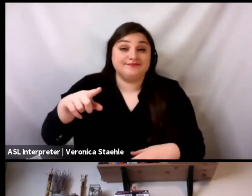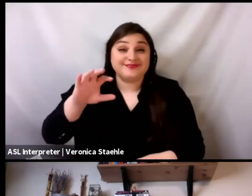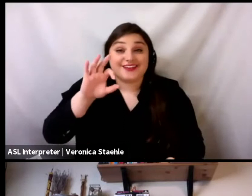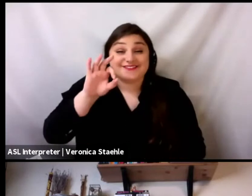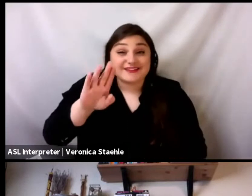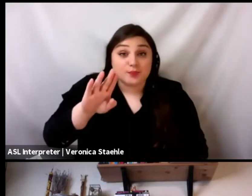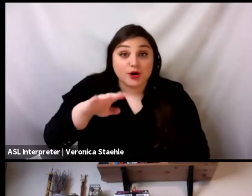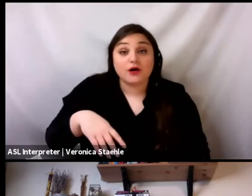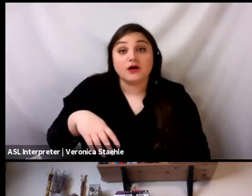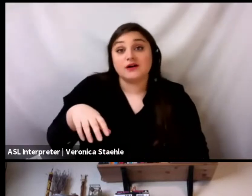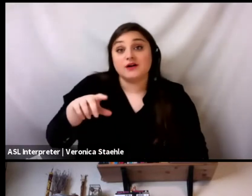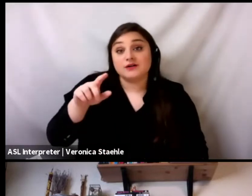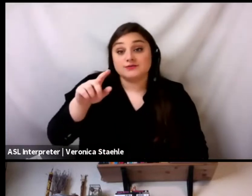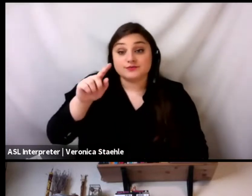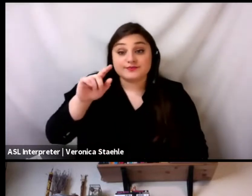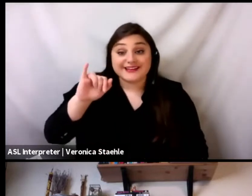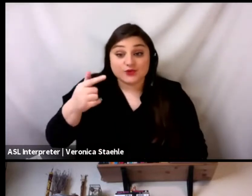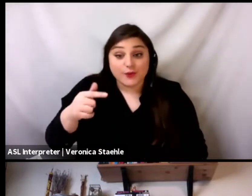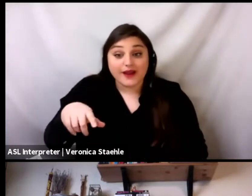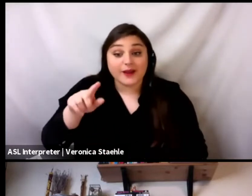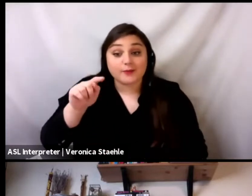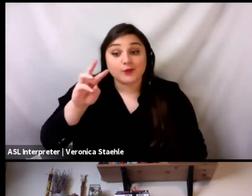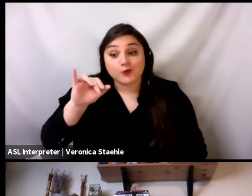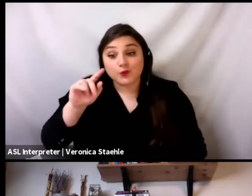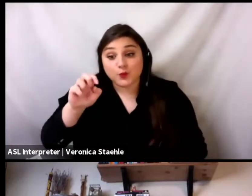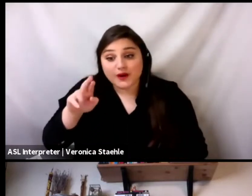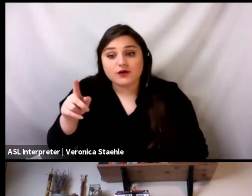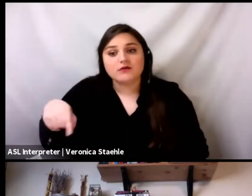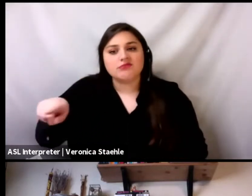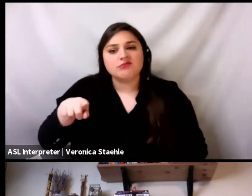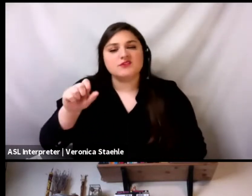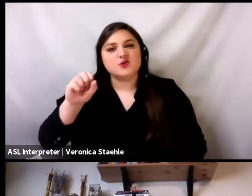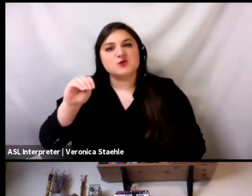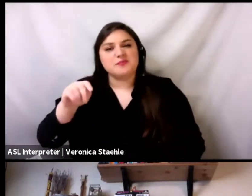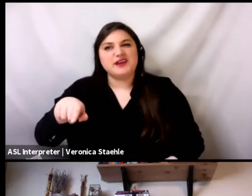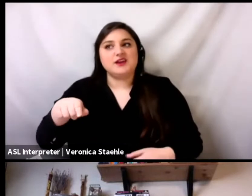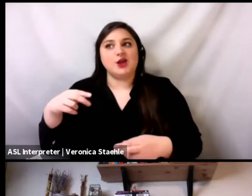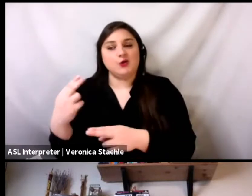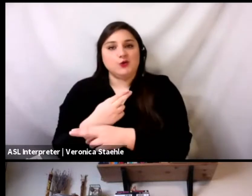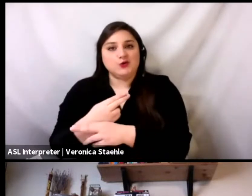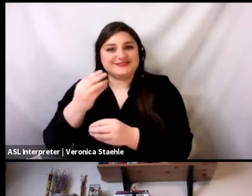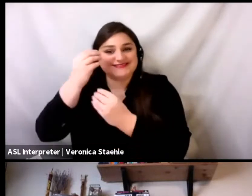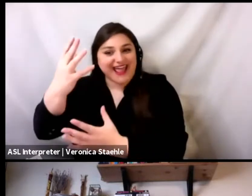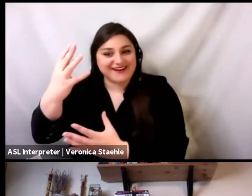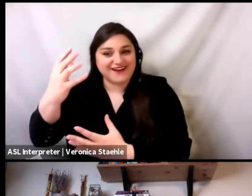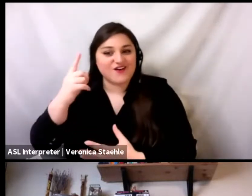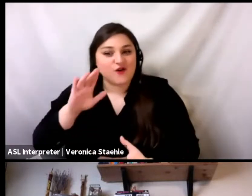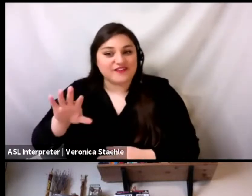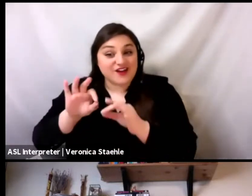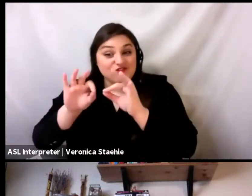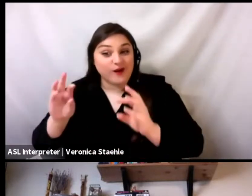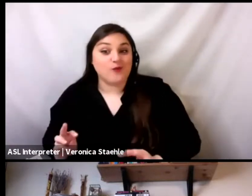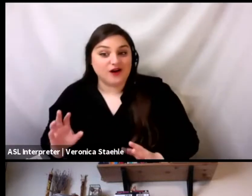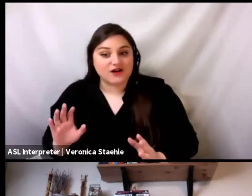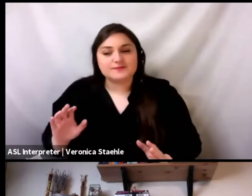data. I don't even consider the possibility of privacy, even though I don't really believe they're literally all sitting there reading